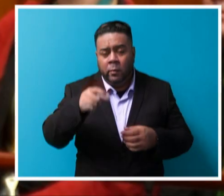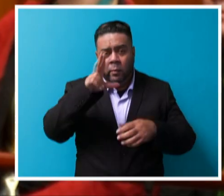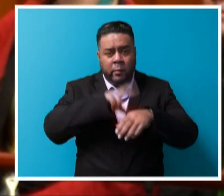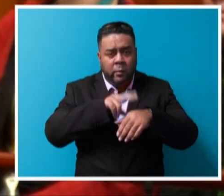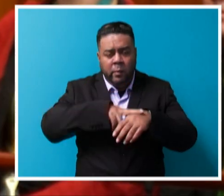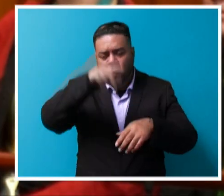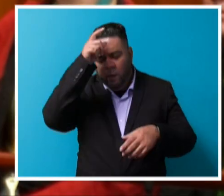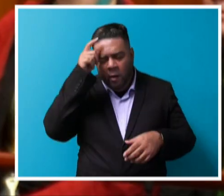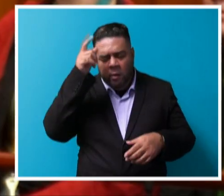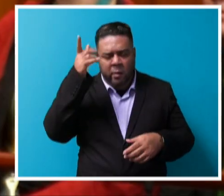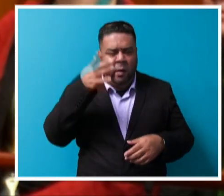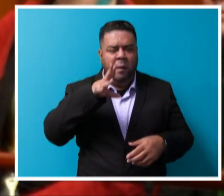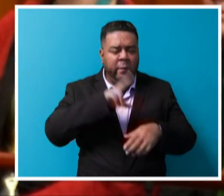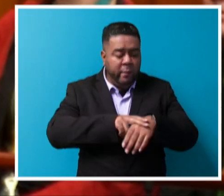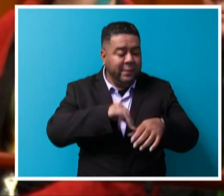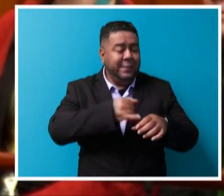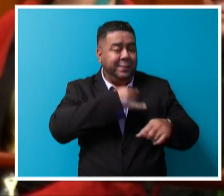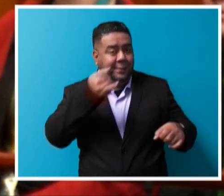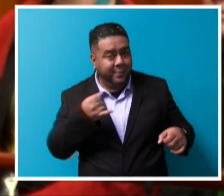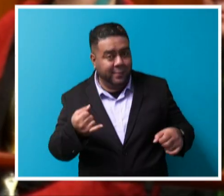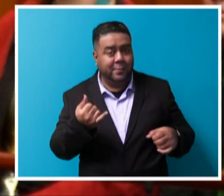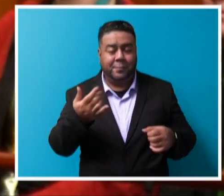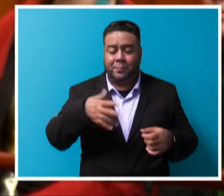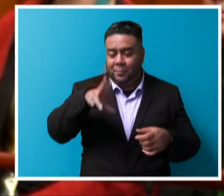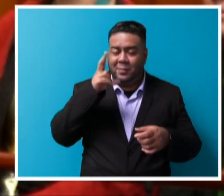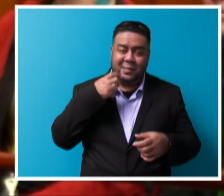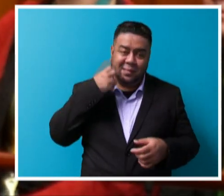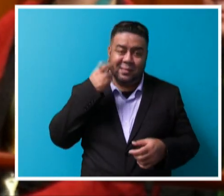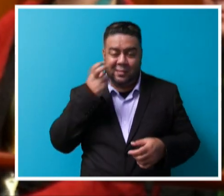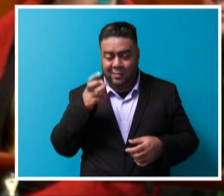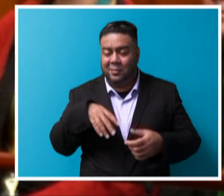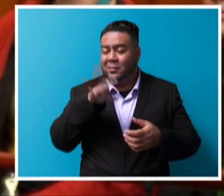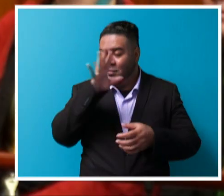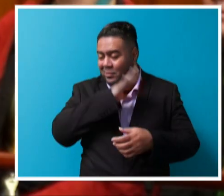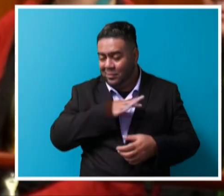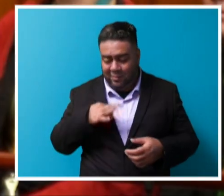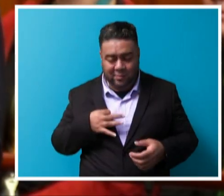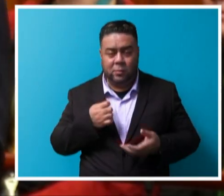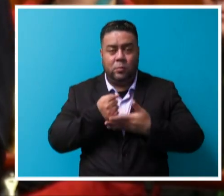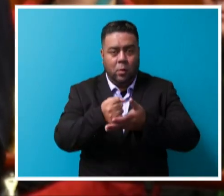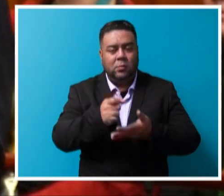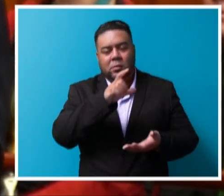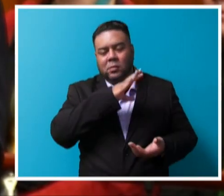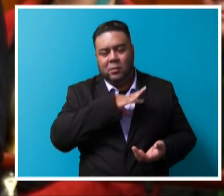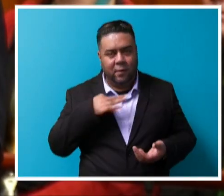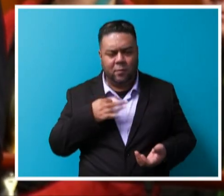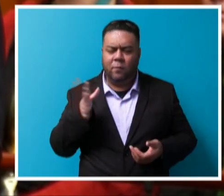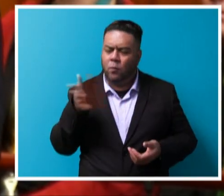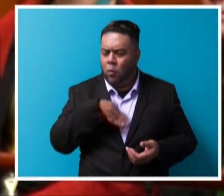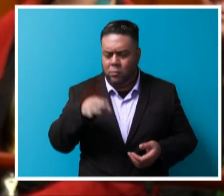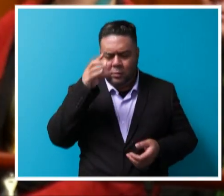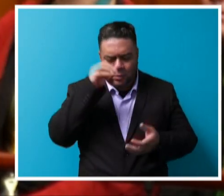pharmacist, dentist, allied health professional, administrator, and support staff serving throughout Fiji's public health